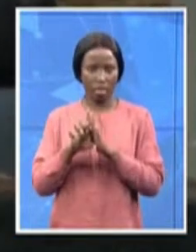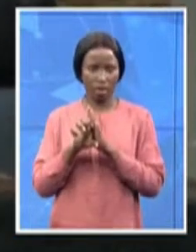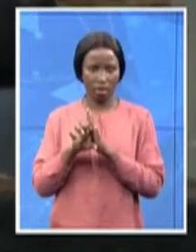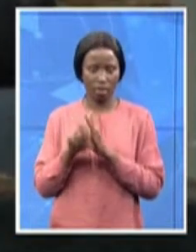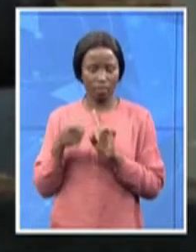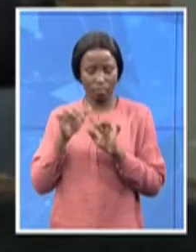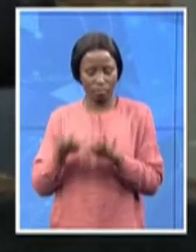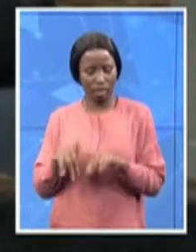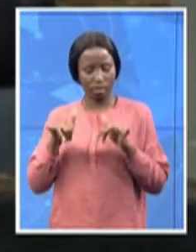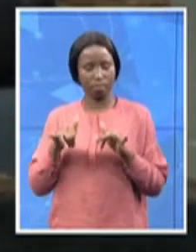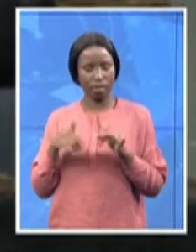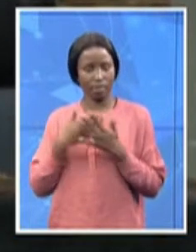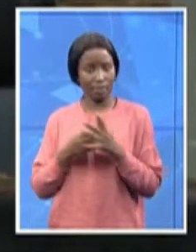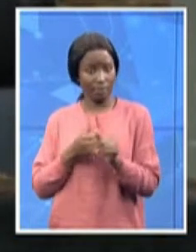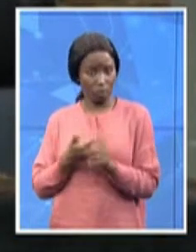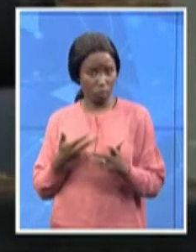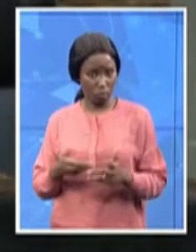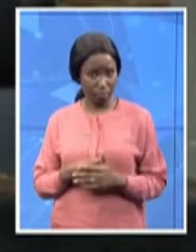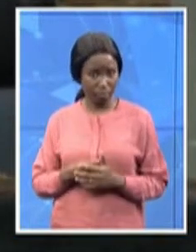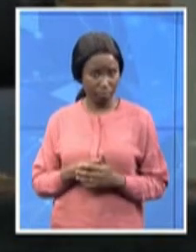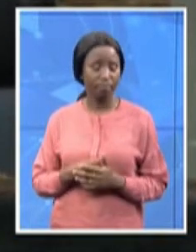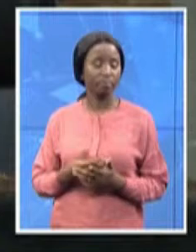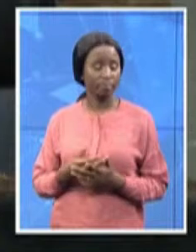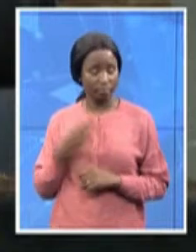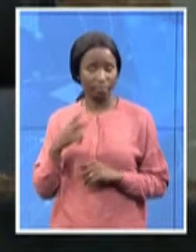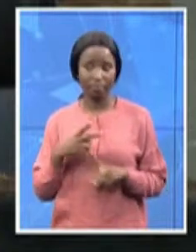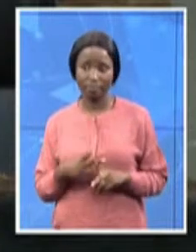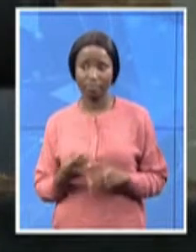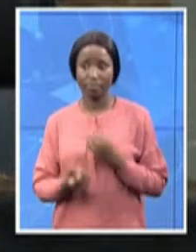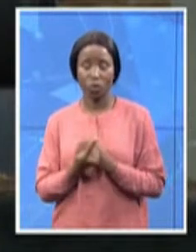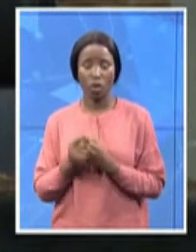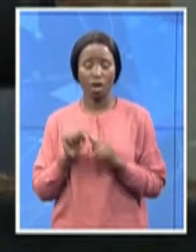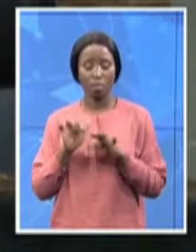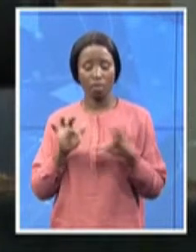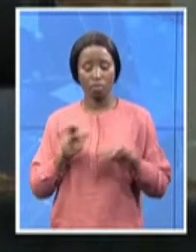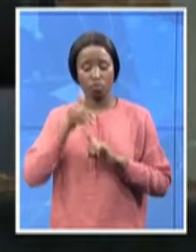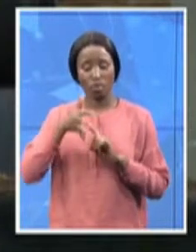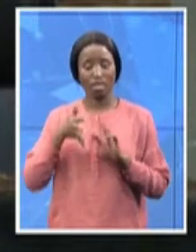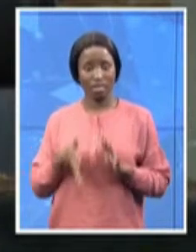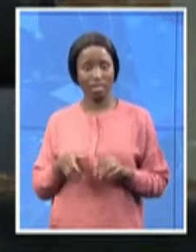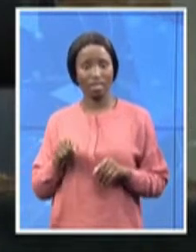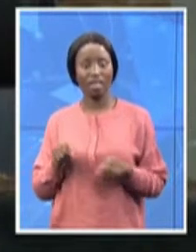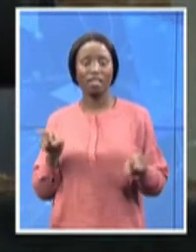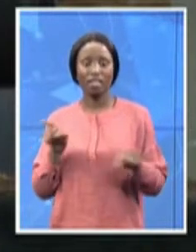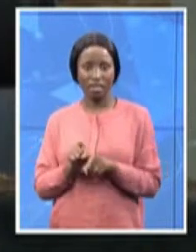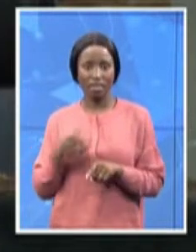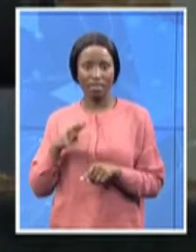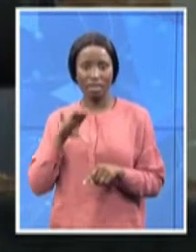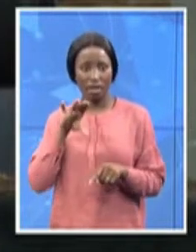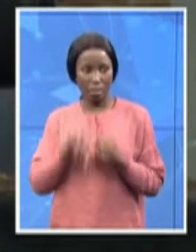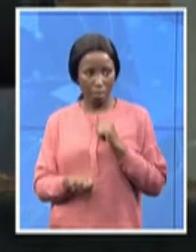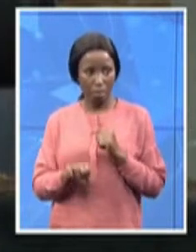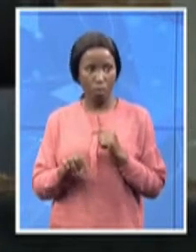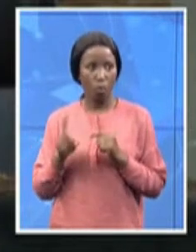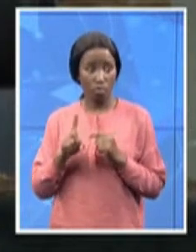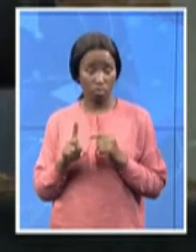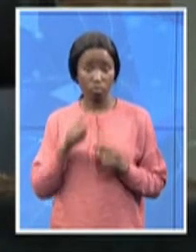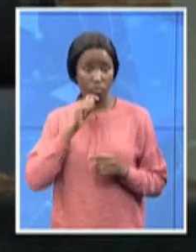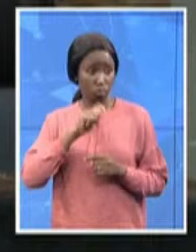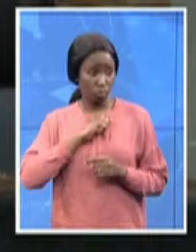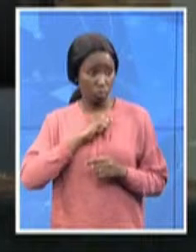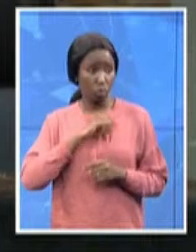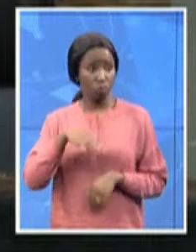Surprisingly, the Public Protector also made a finding on whether the President had exposed himself to a